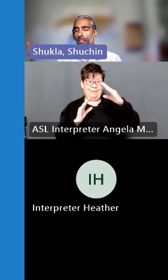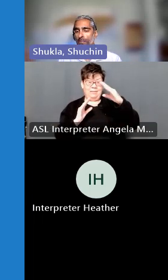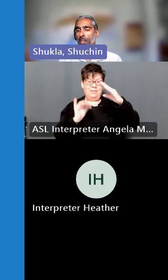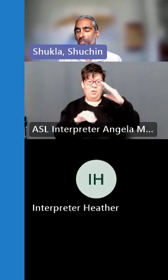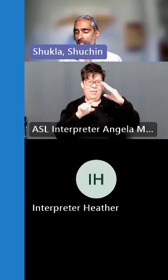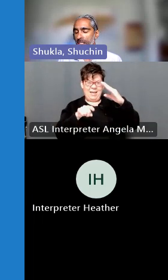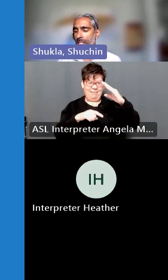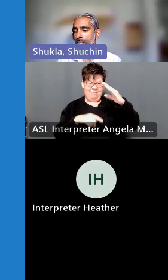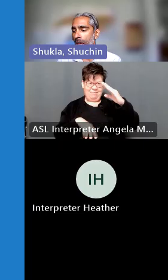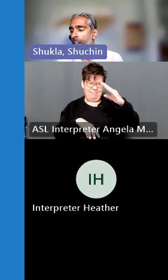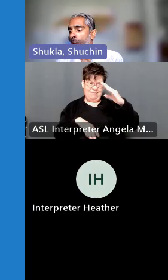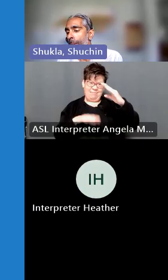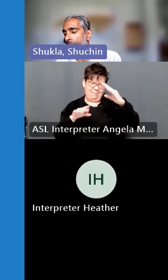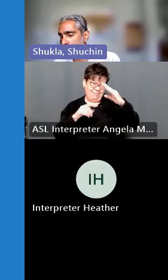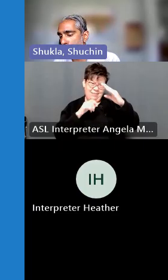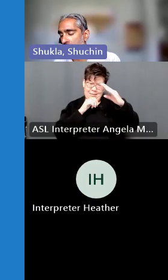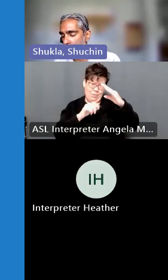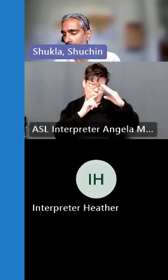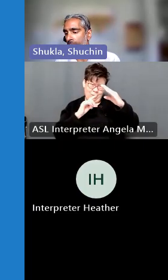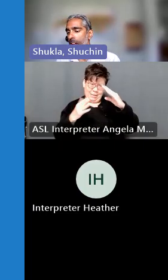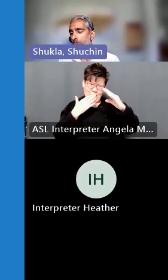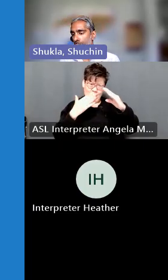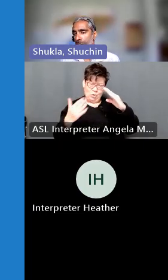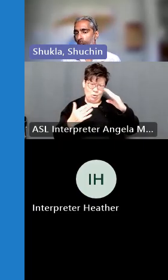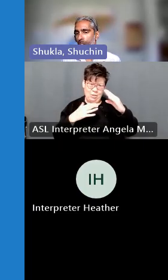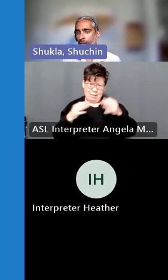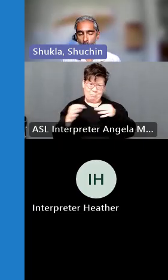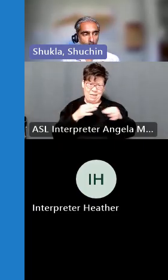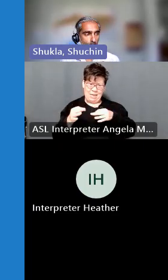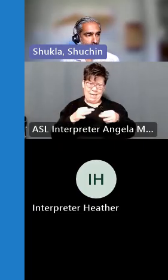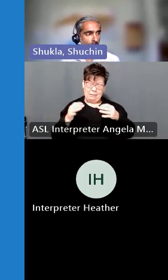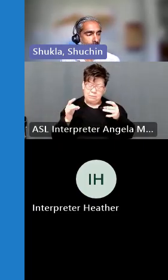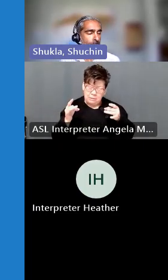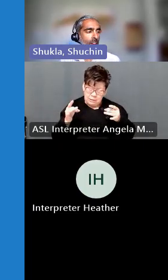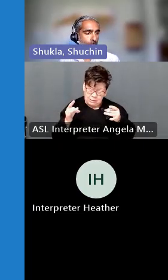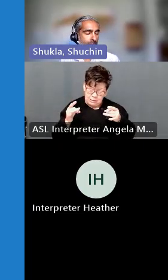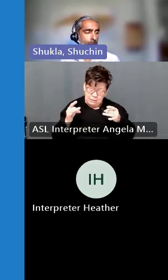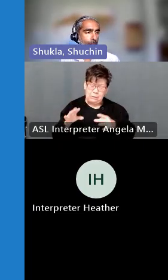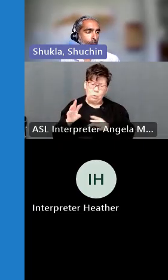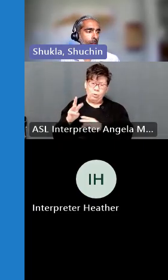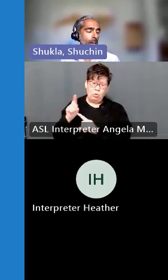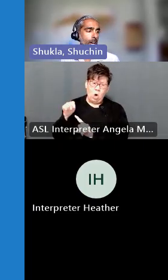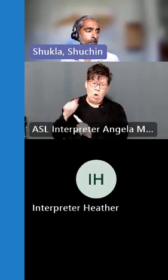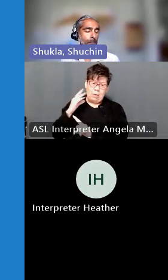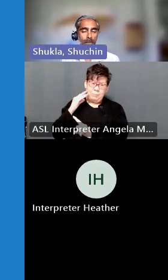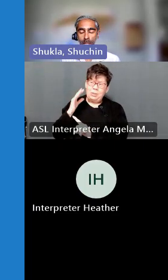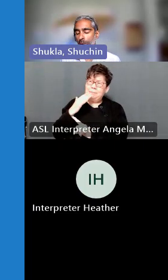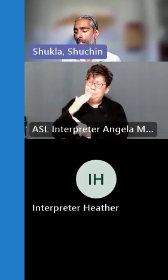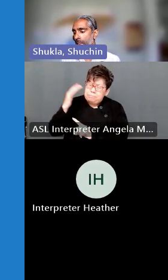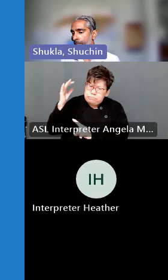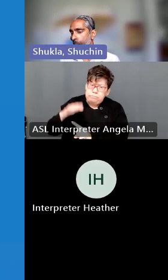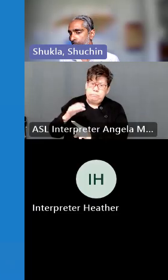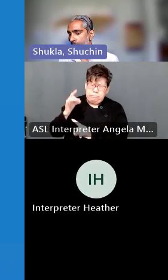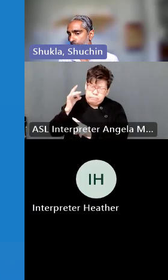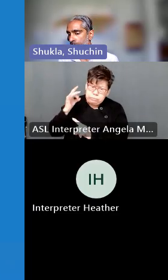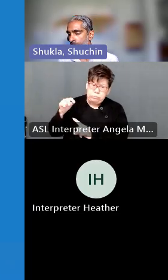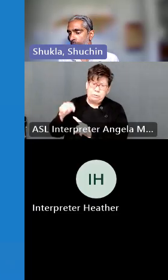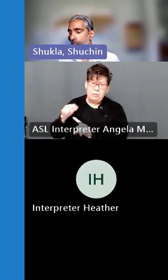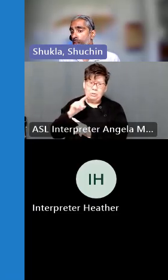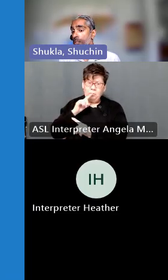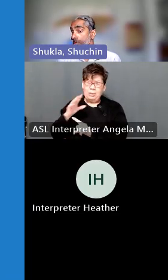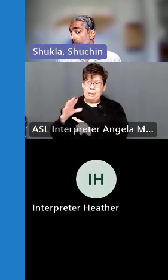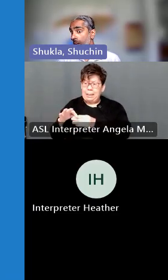like not really doing justice to the excruciating torture of opioid withdrawal for many people, literally leading